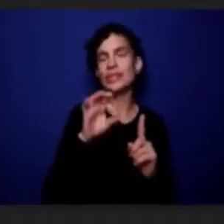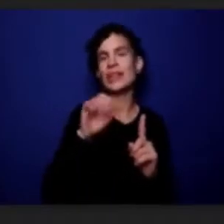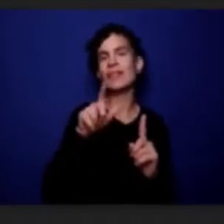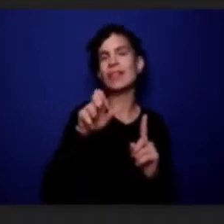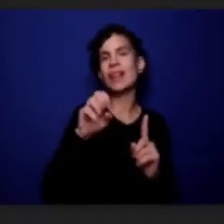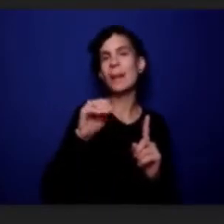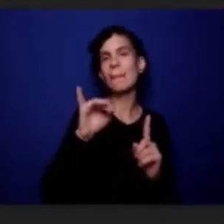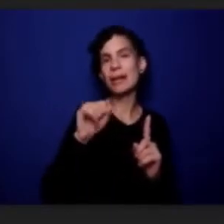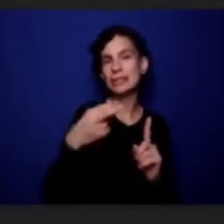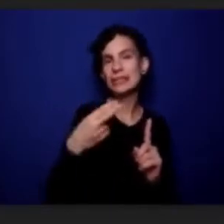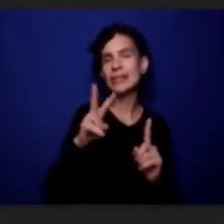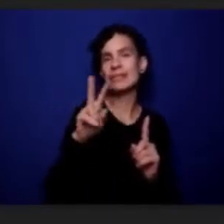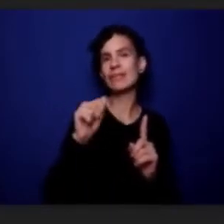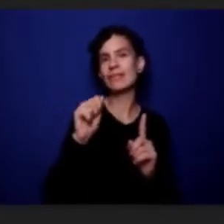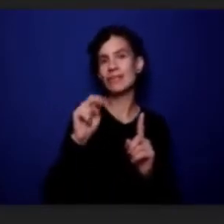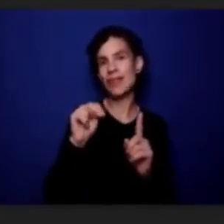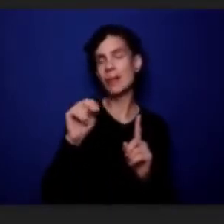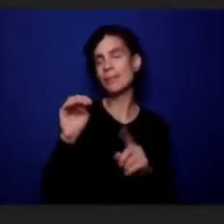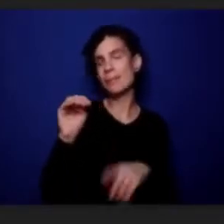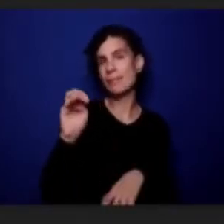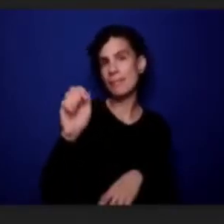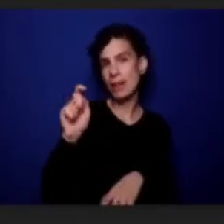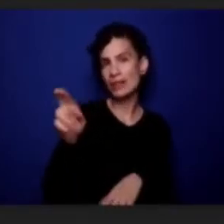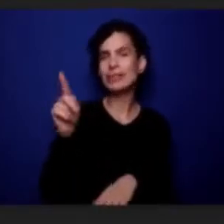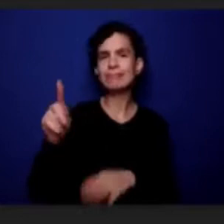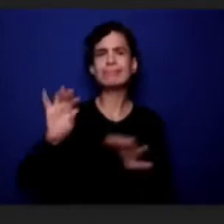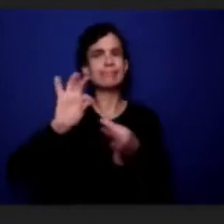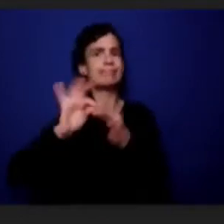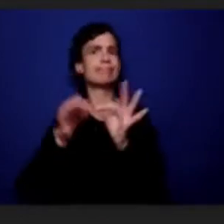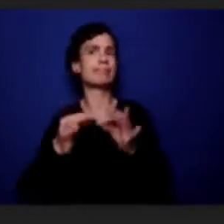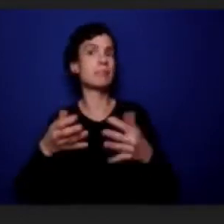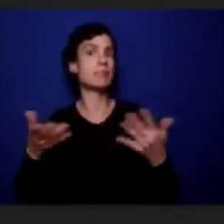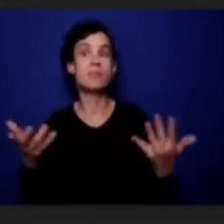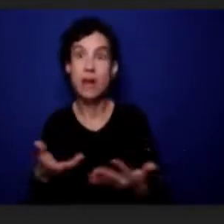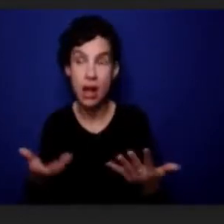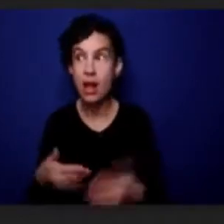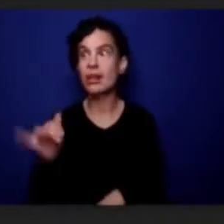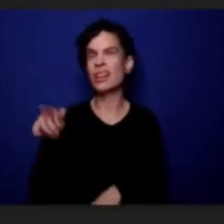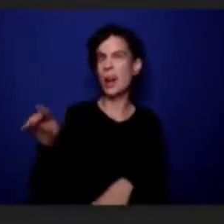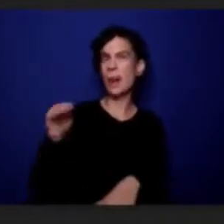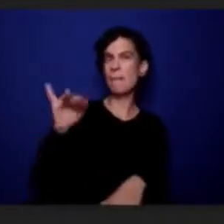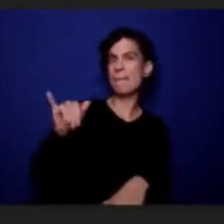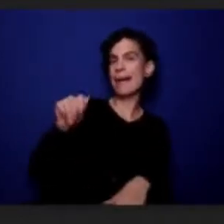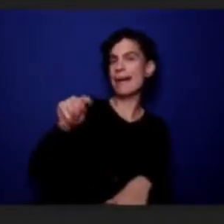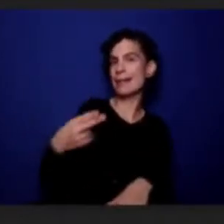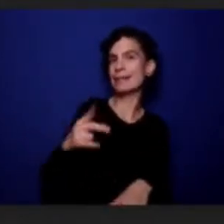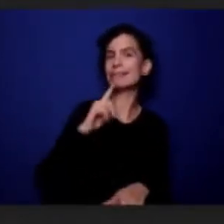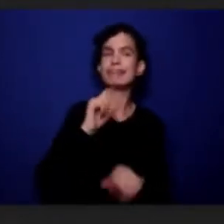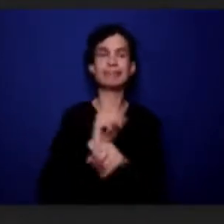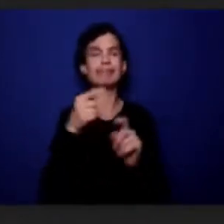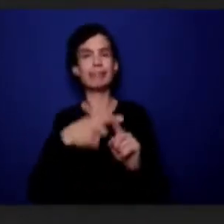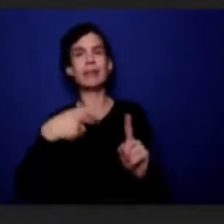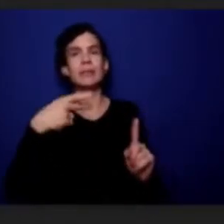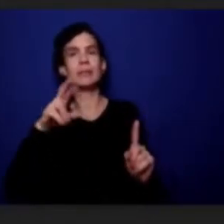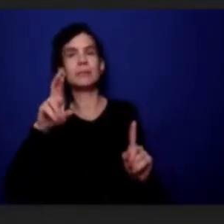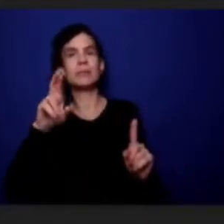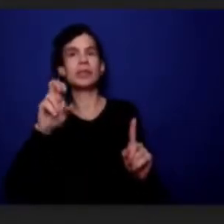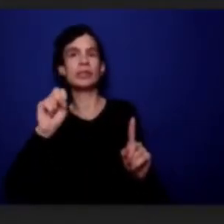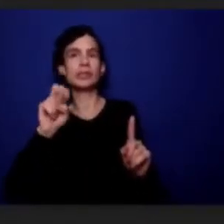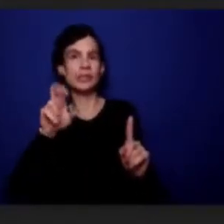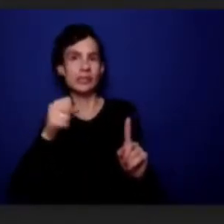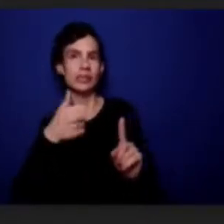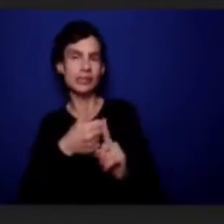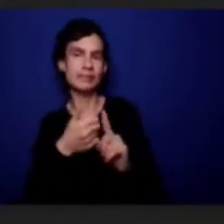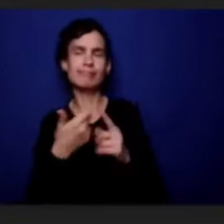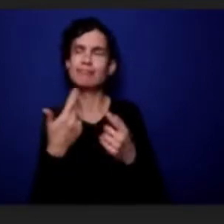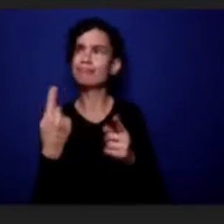the Dutch or Flemish art theorist Van Mander did this sort of allegorical interpretation of